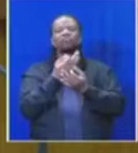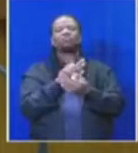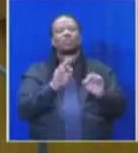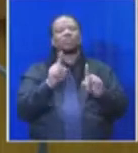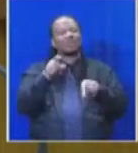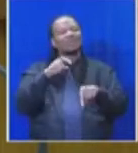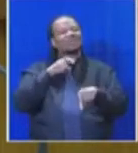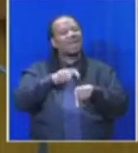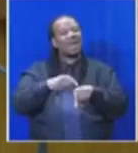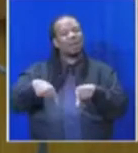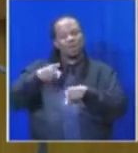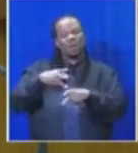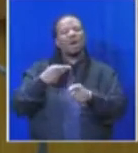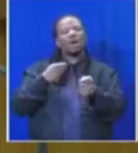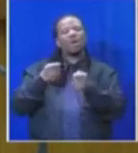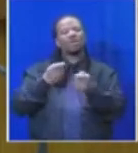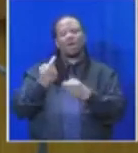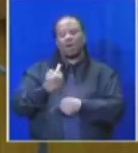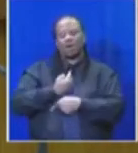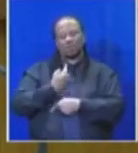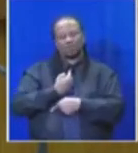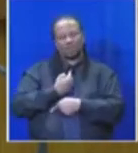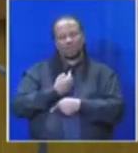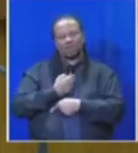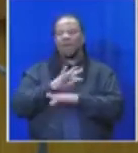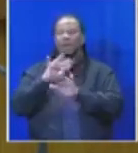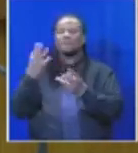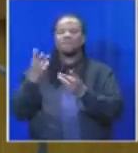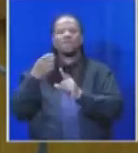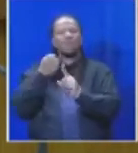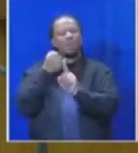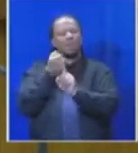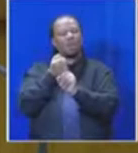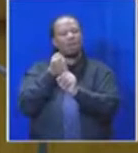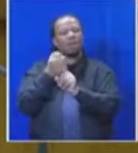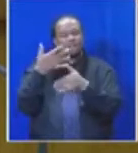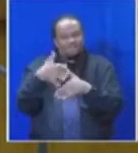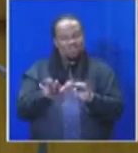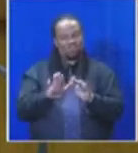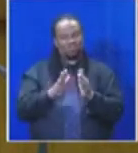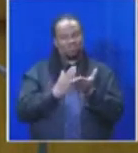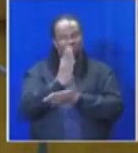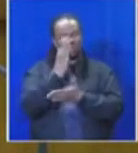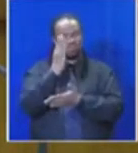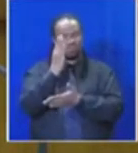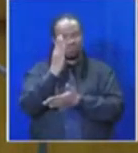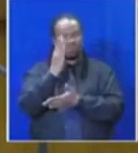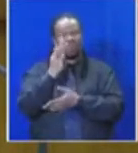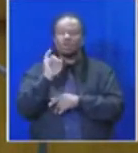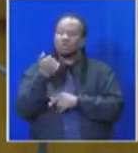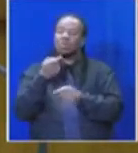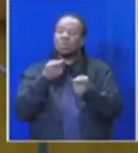govern ourselves," close quotes. Yes, our people have fought for the right to govern themselves. I believe that governing